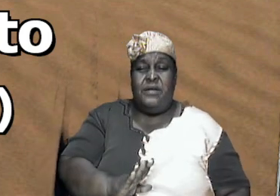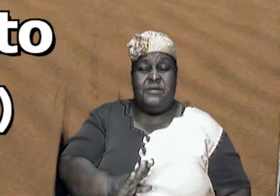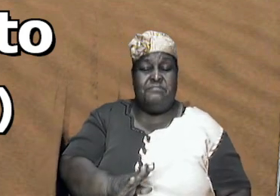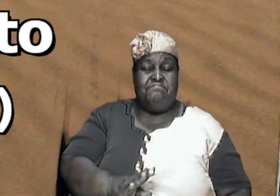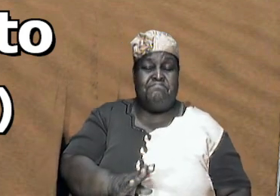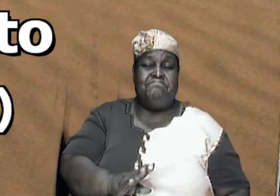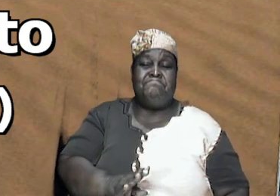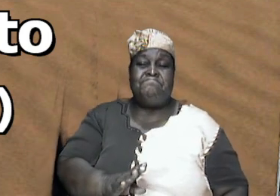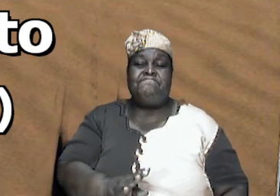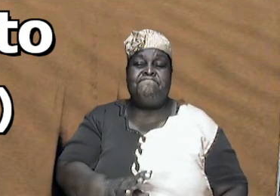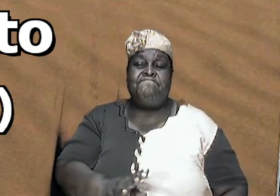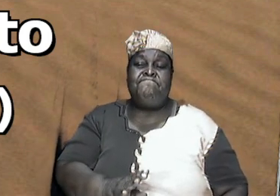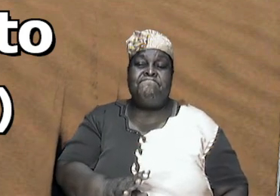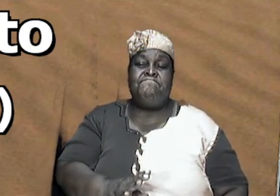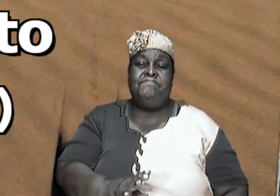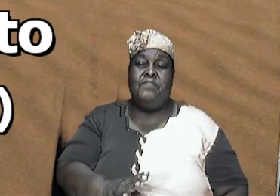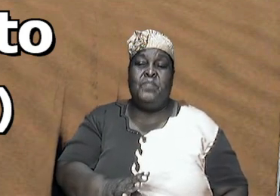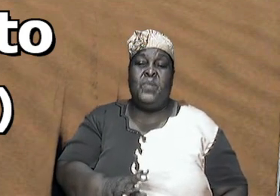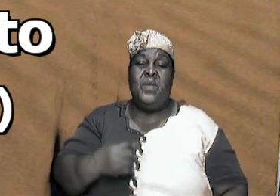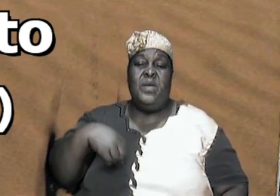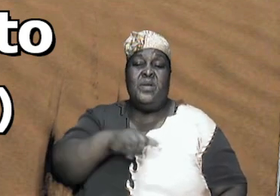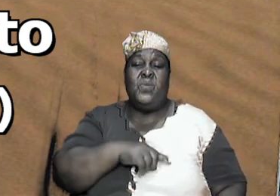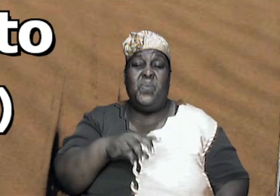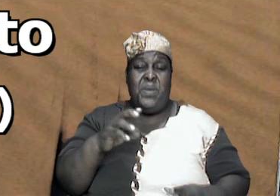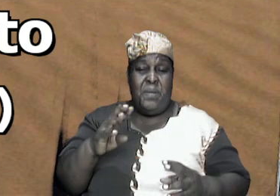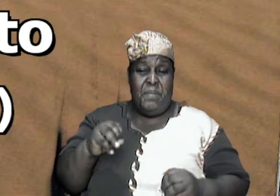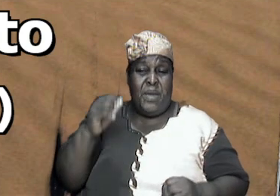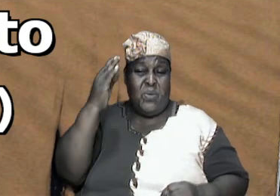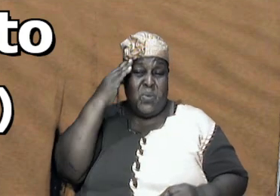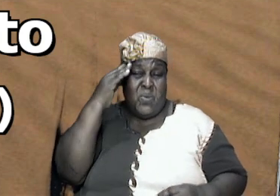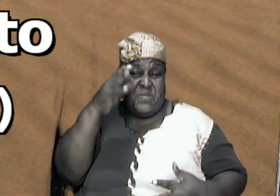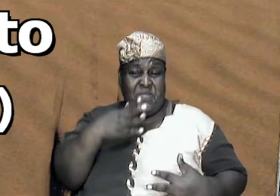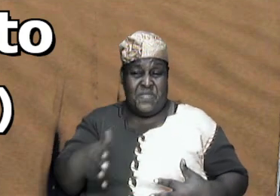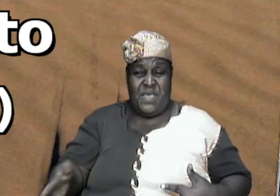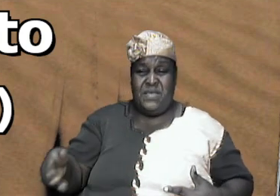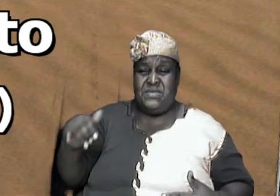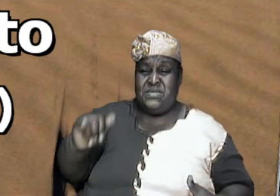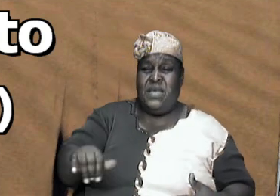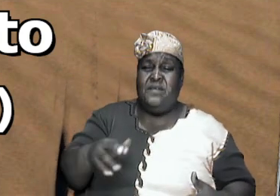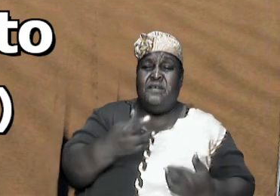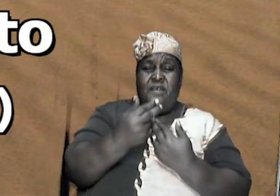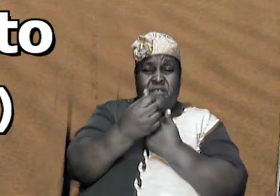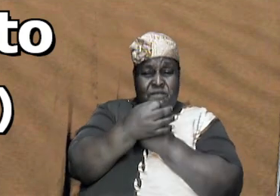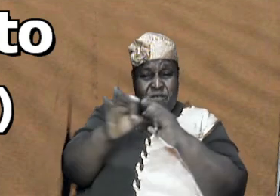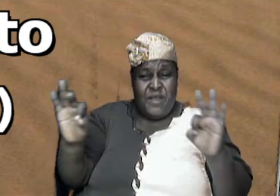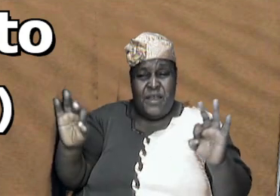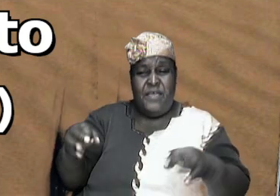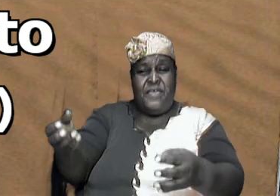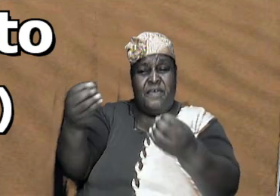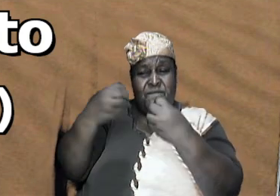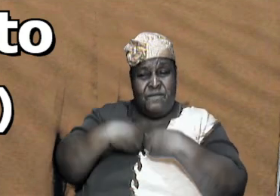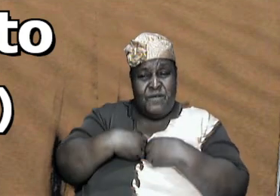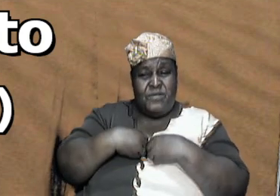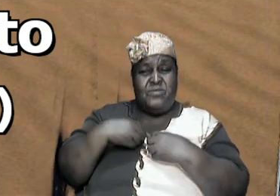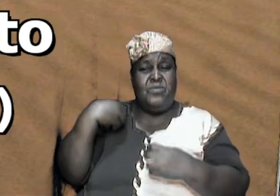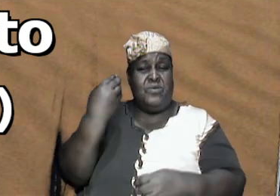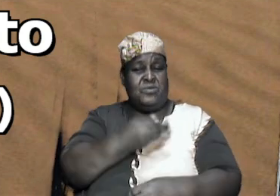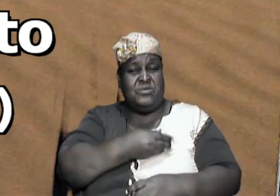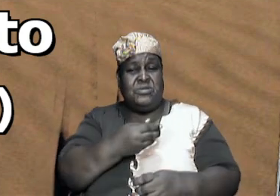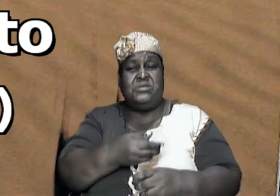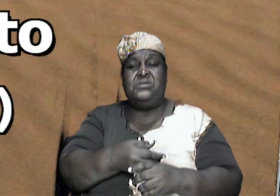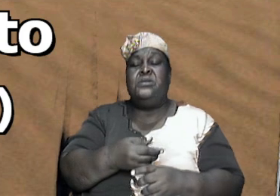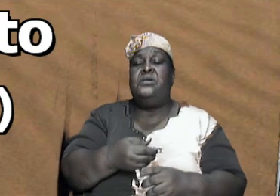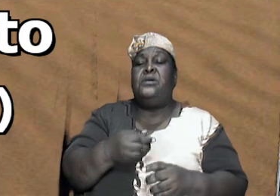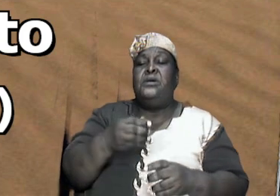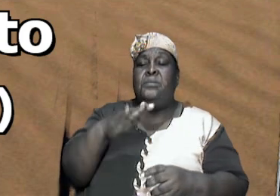God, that we might know the things that are freely given to us